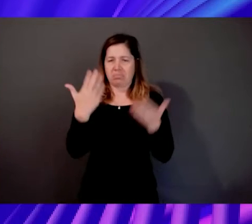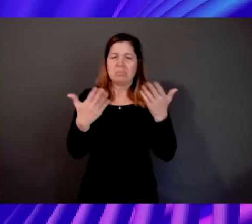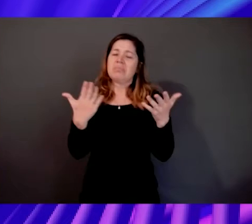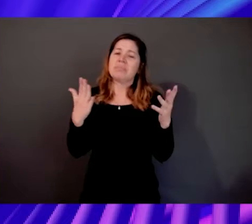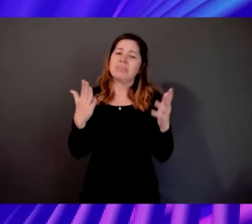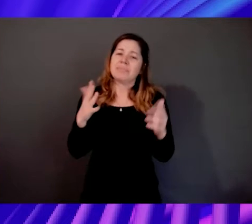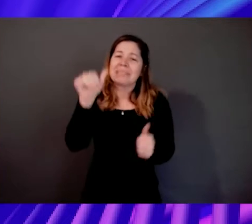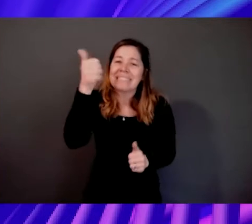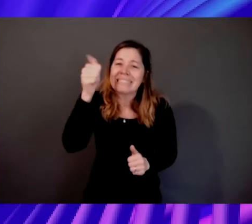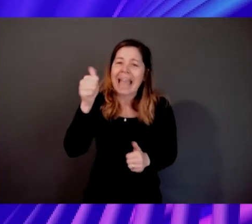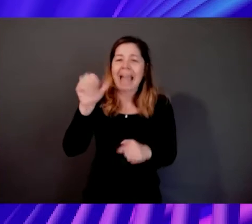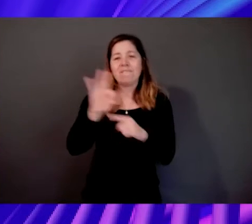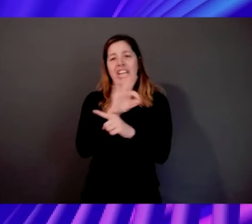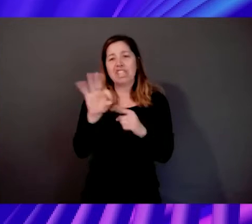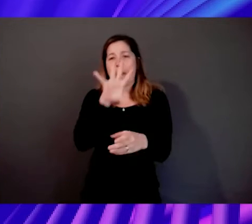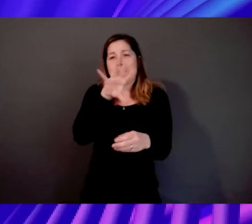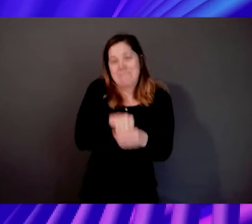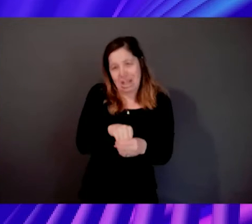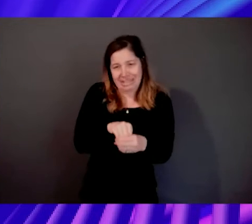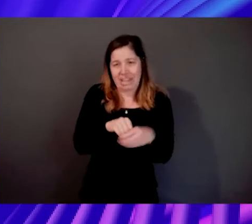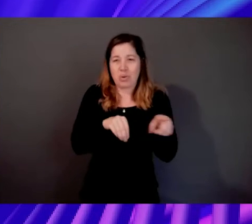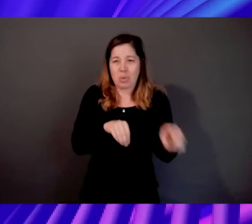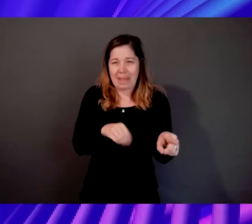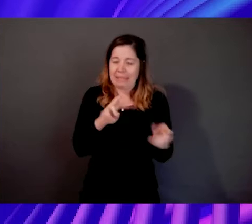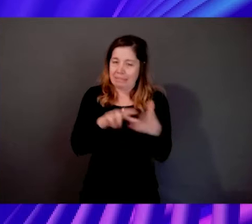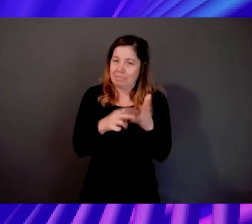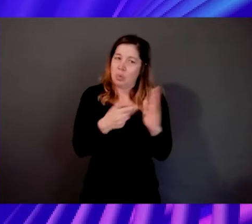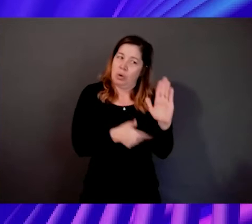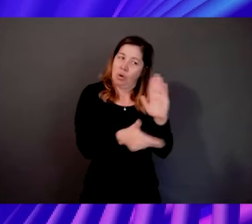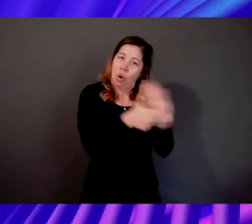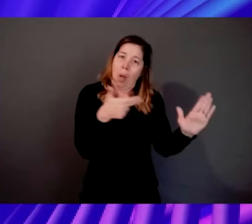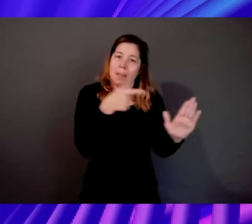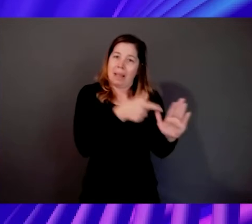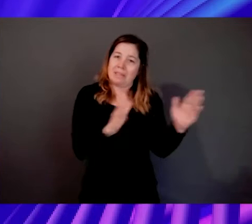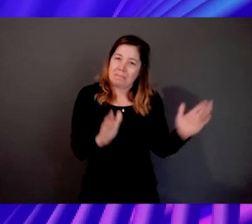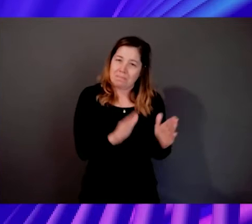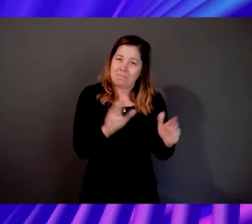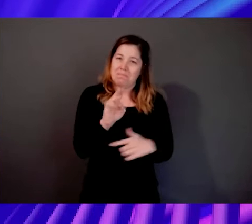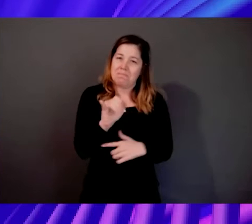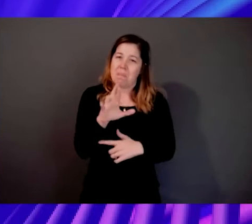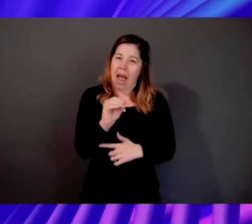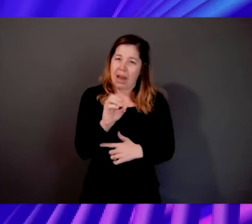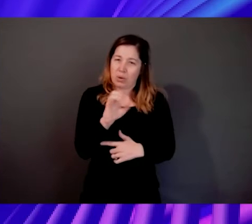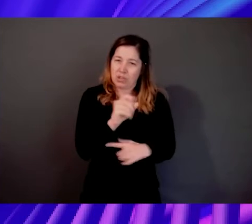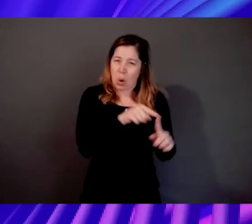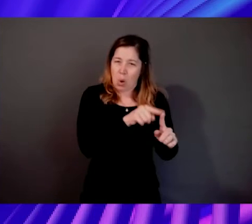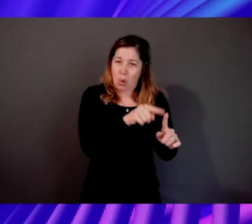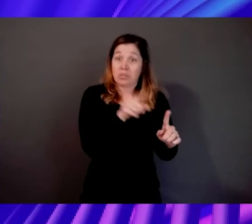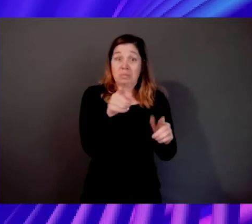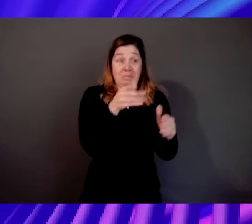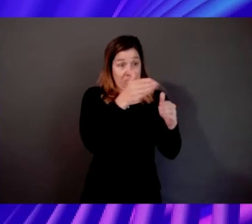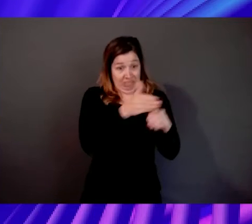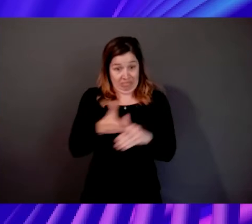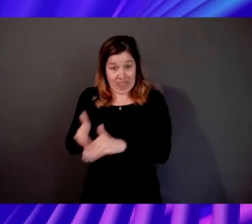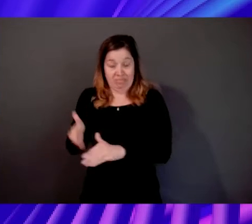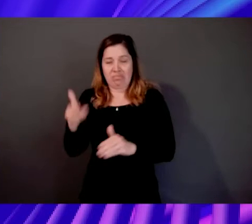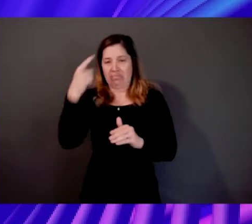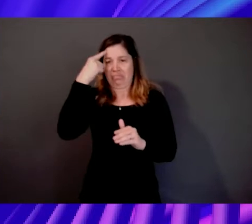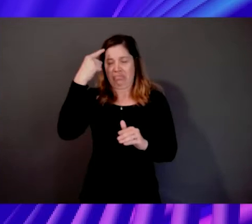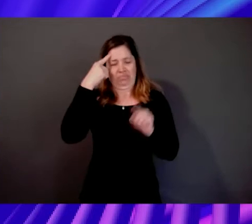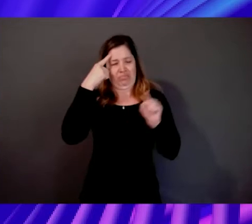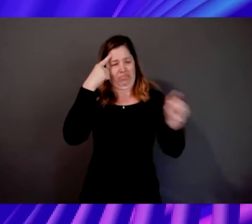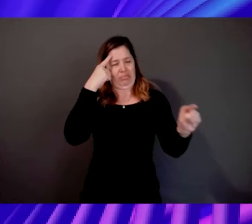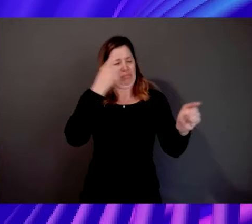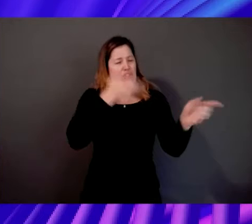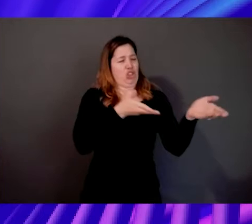be seen as a small microservice. And when you split those microservices, you tend to think about how do these microservices communicate